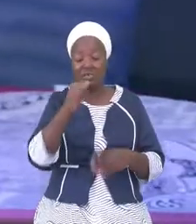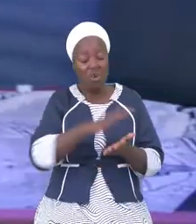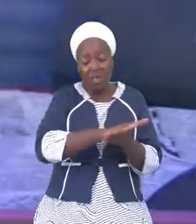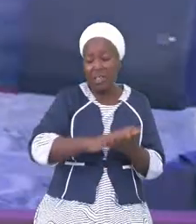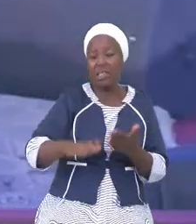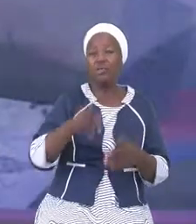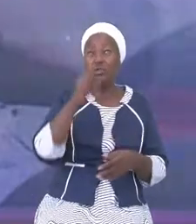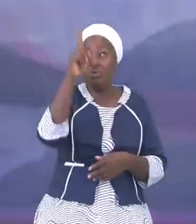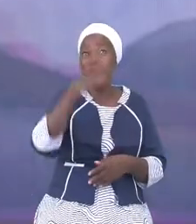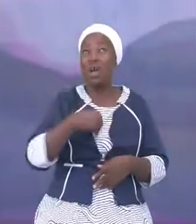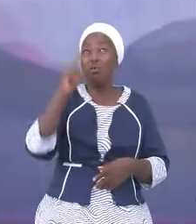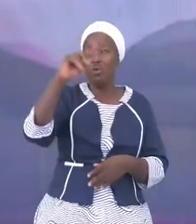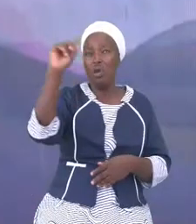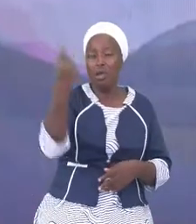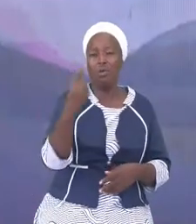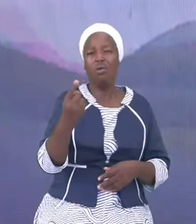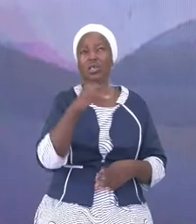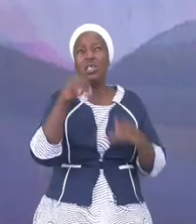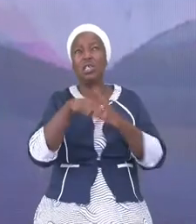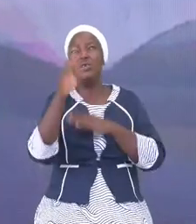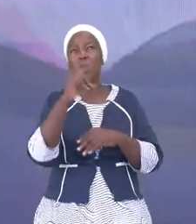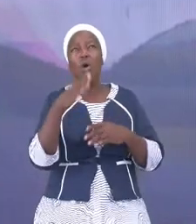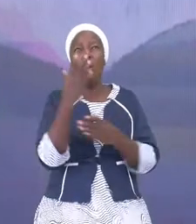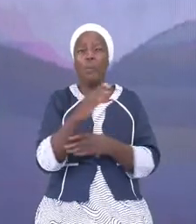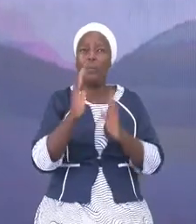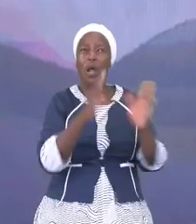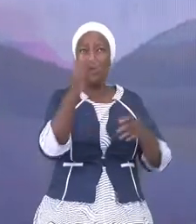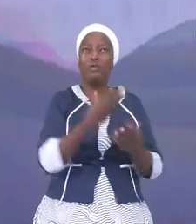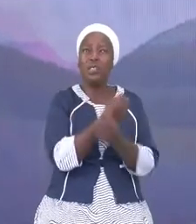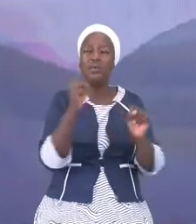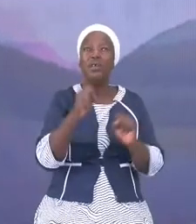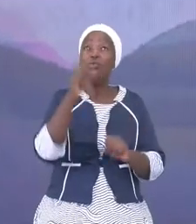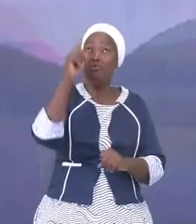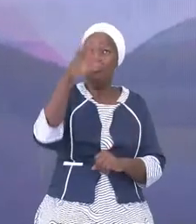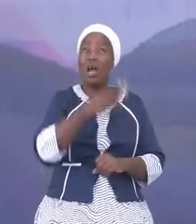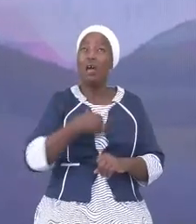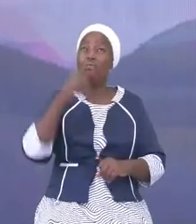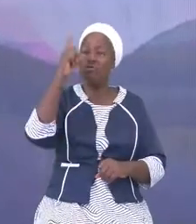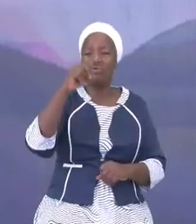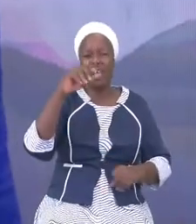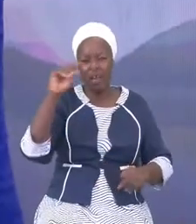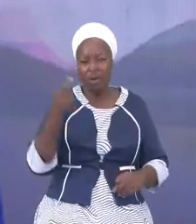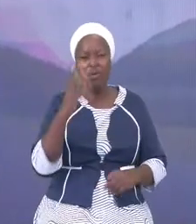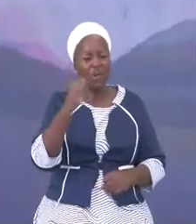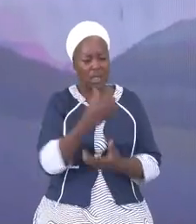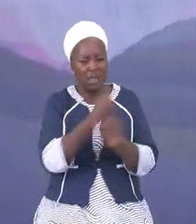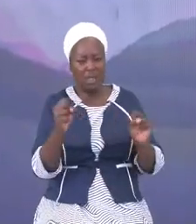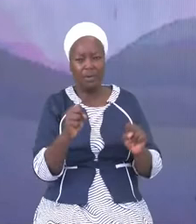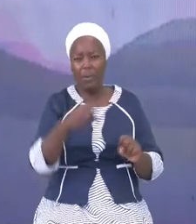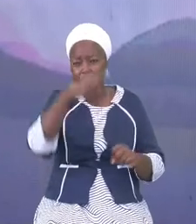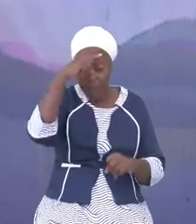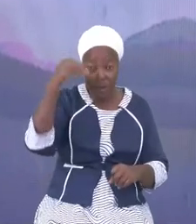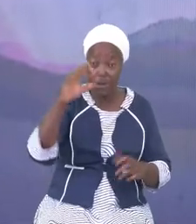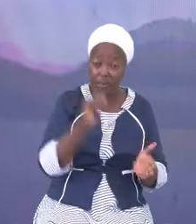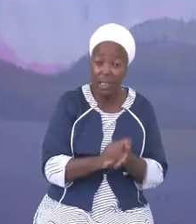and thou alone in your plan of redemption. Thou and thou alone must save. Because of